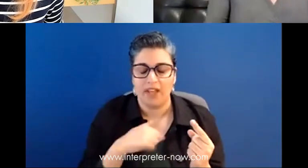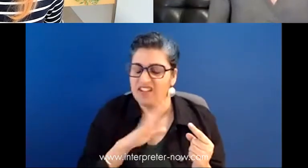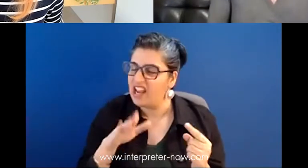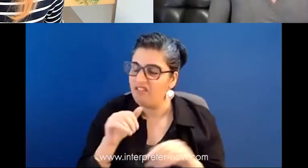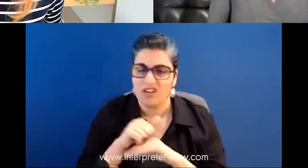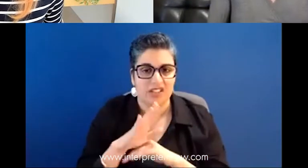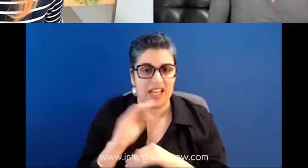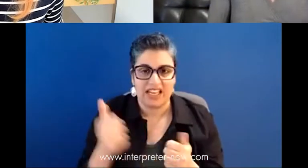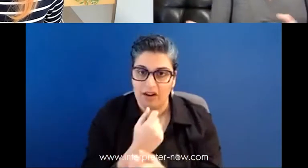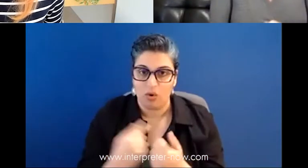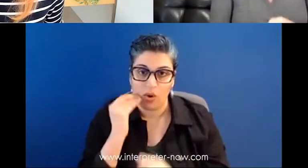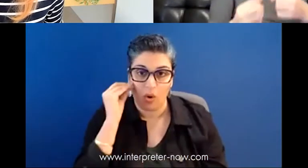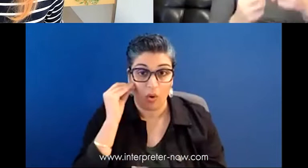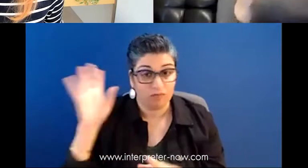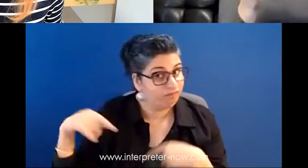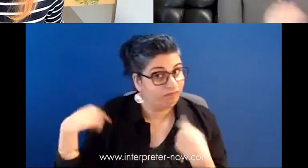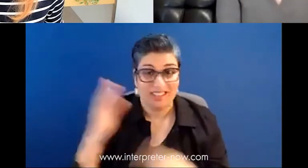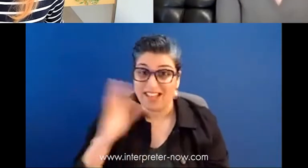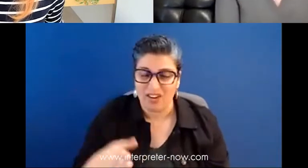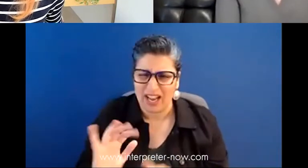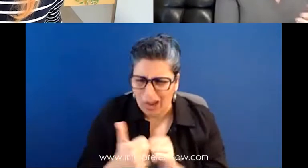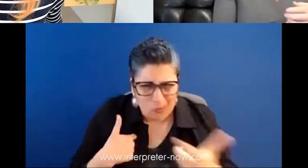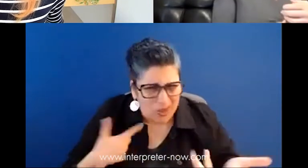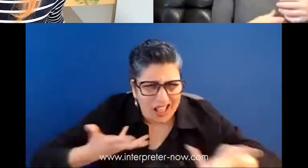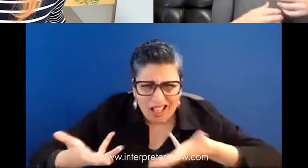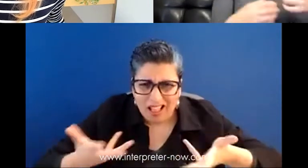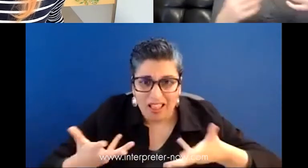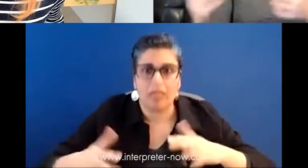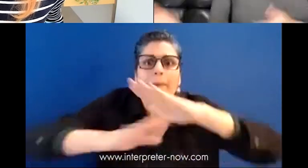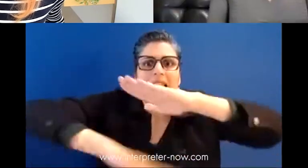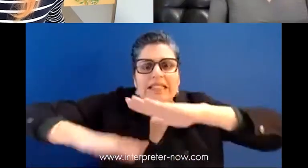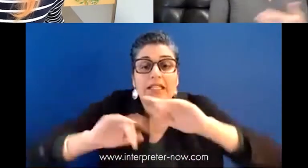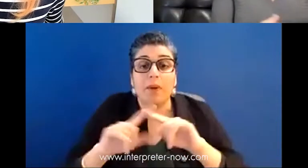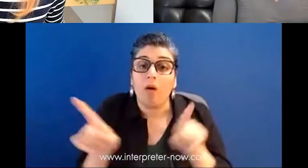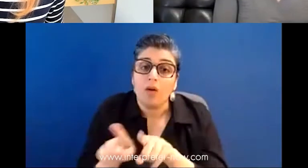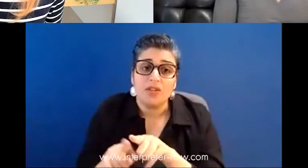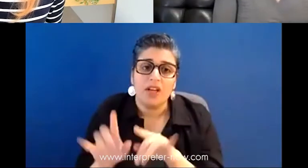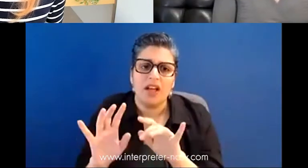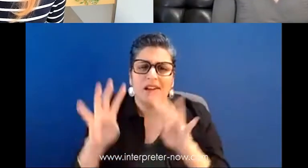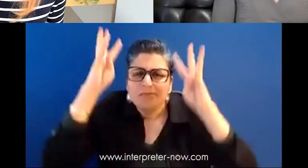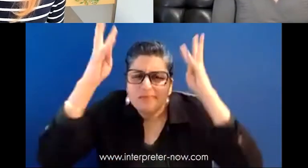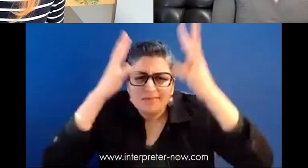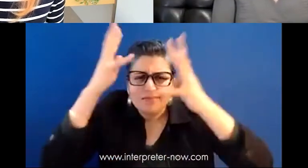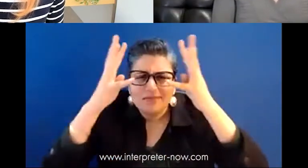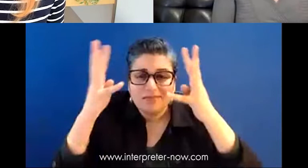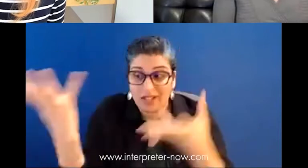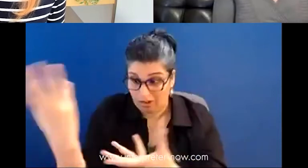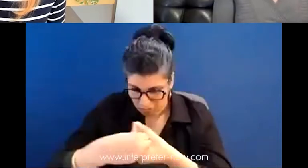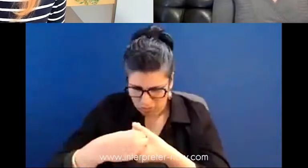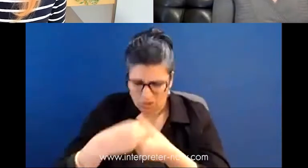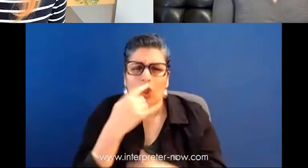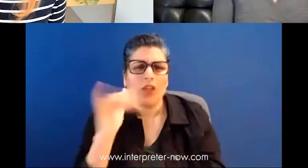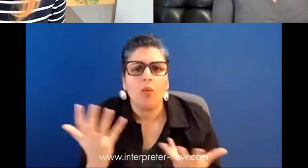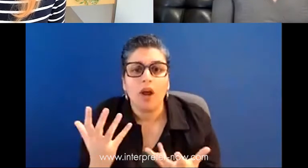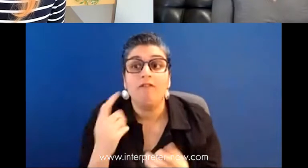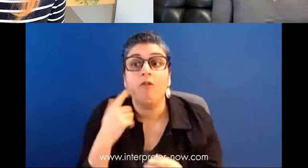we do? How do we do the basics? But also, what do innovation and inclusion look like in remote